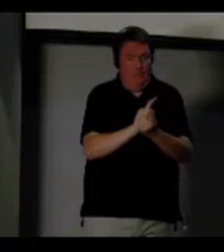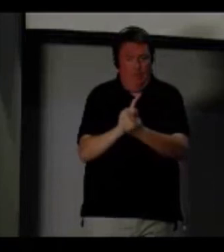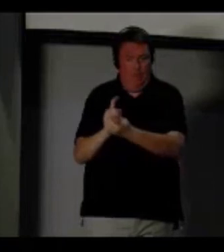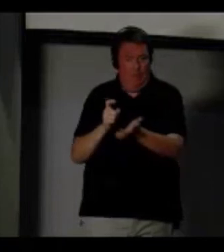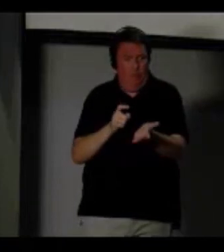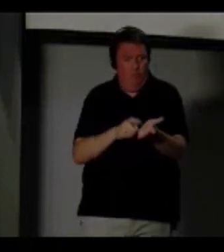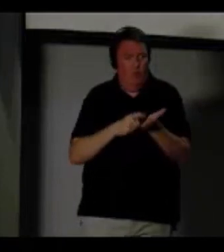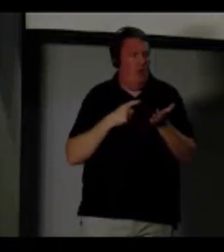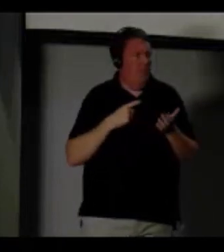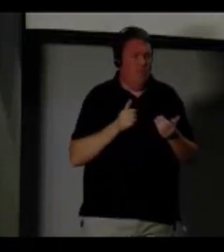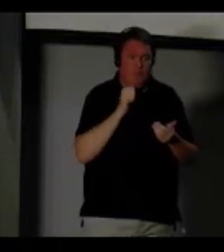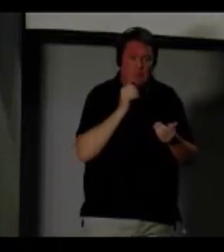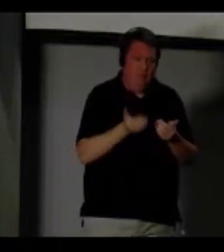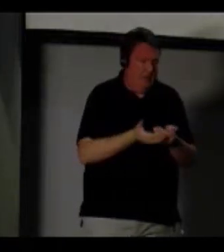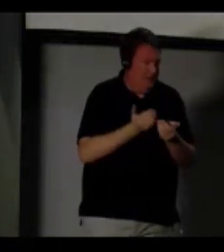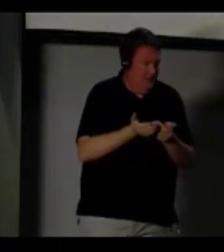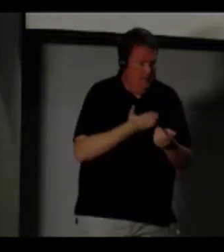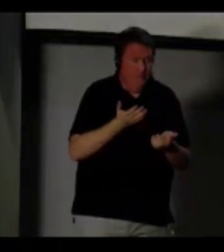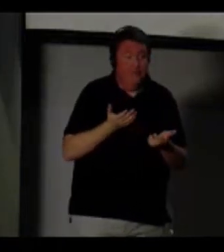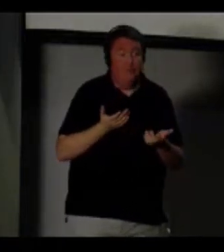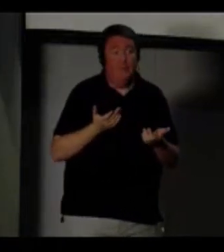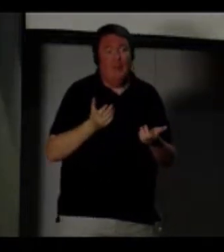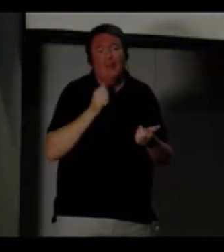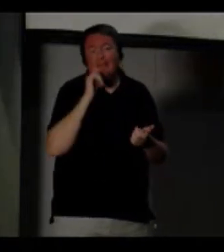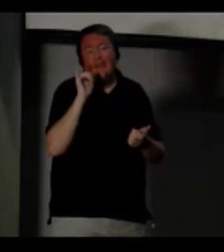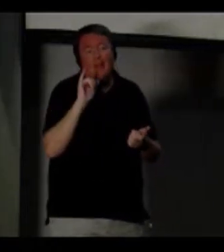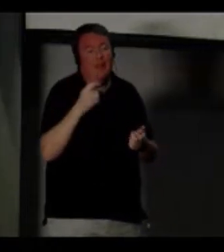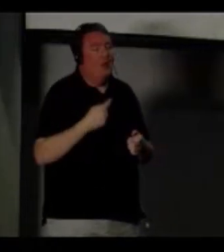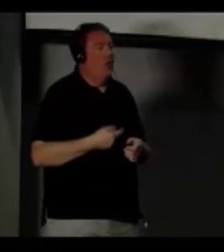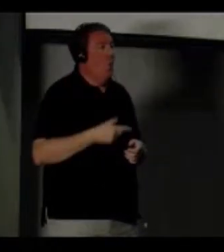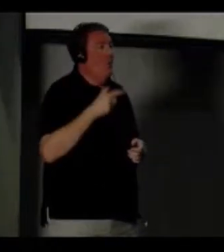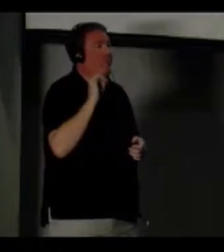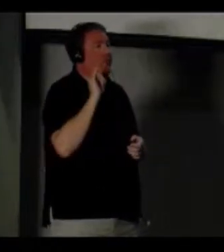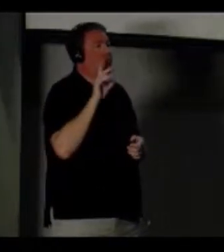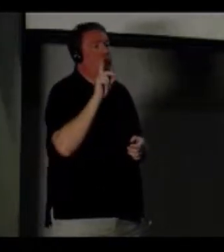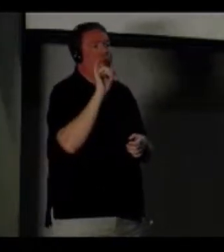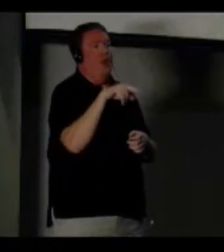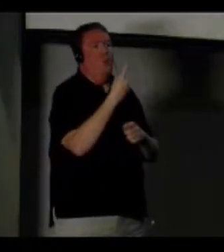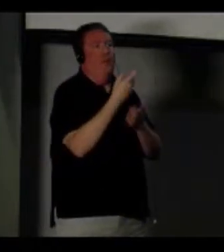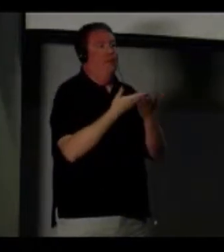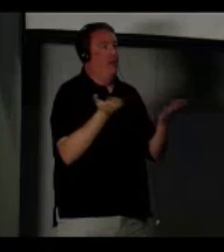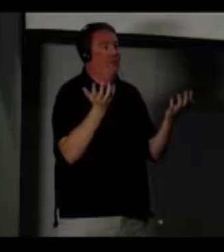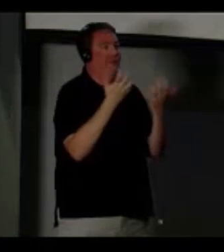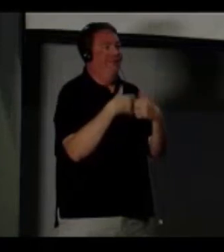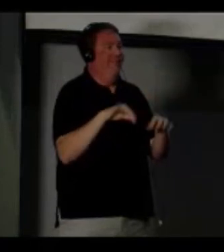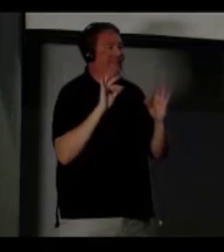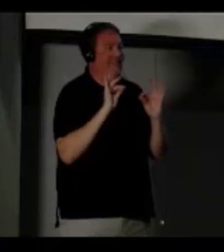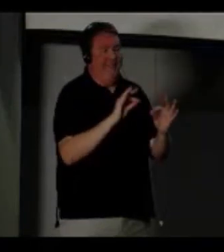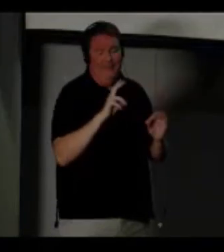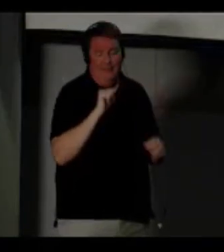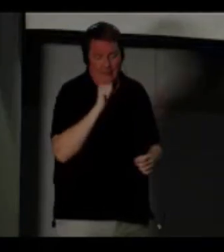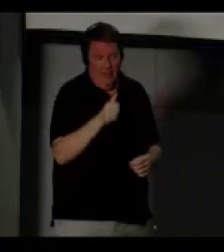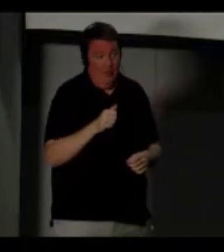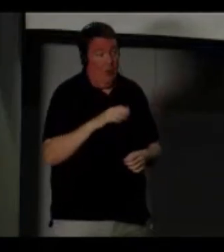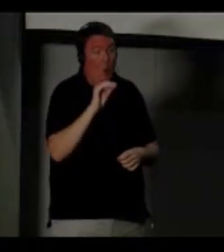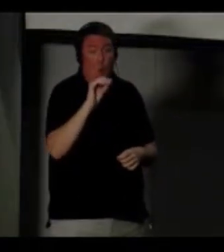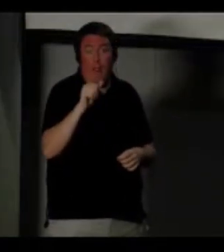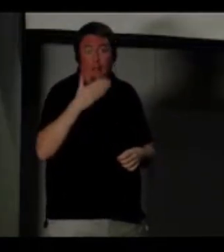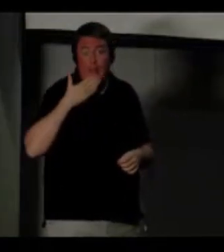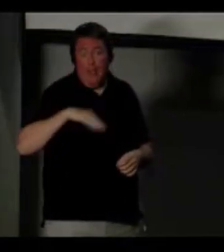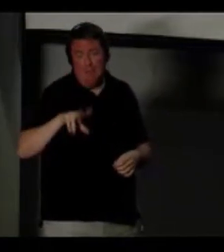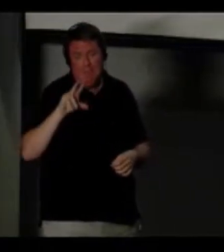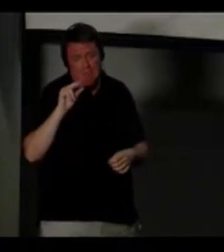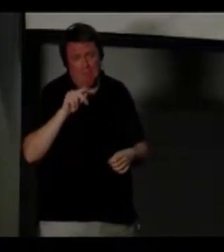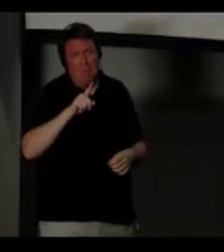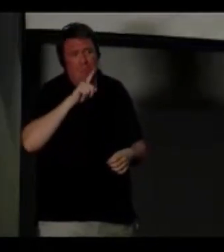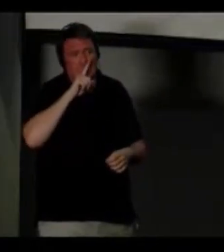from easy. It's certainly not a case of one size fits all. None of this is to say that OA is a bad thing,